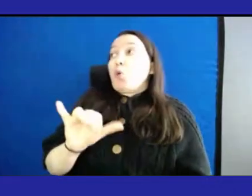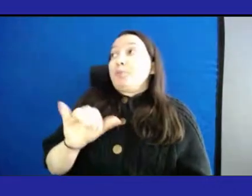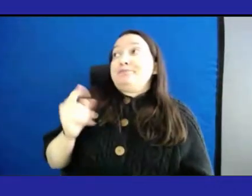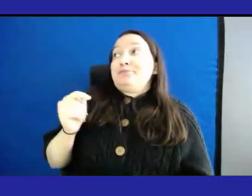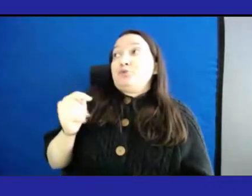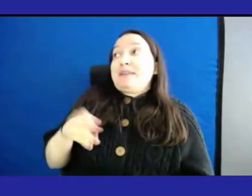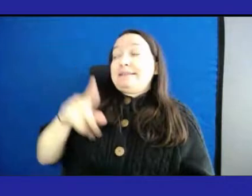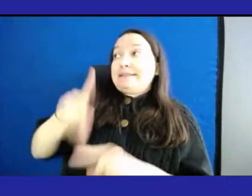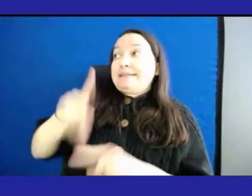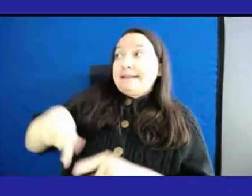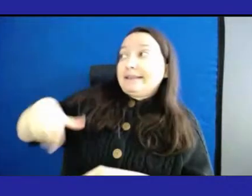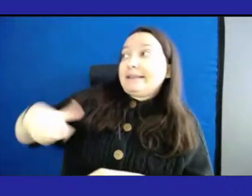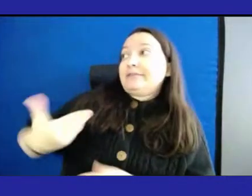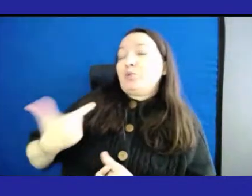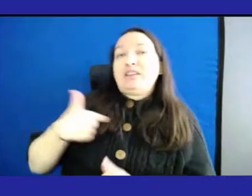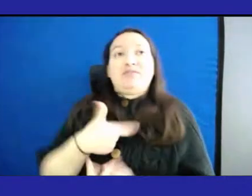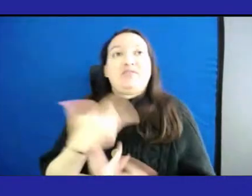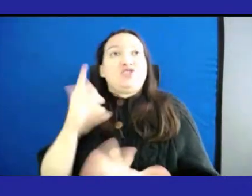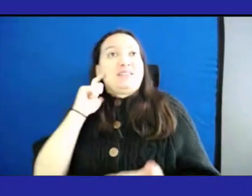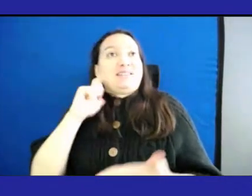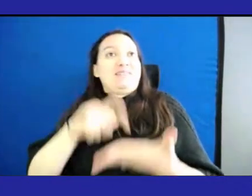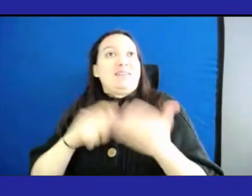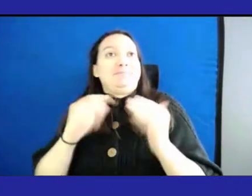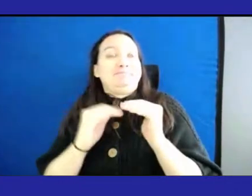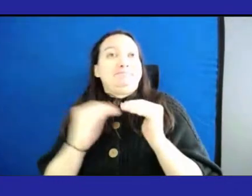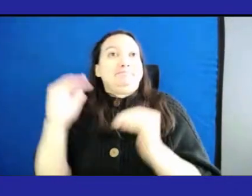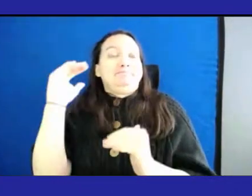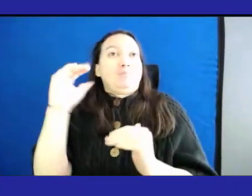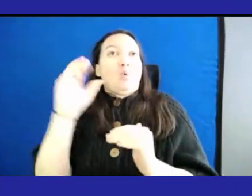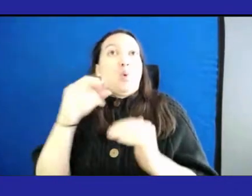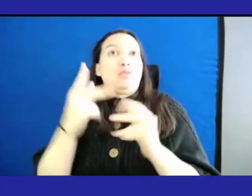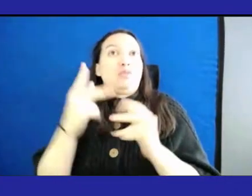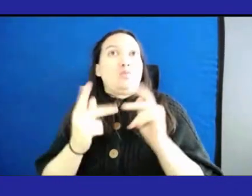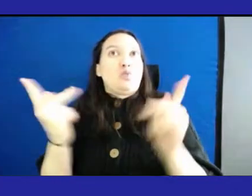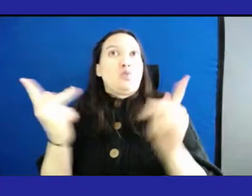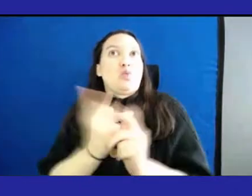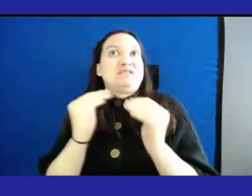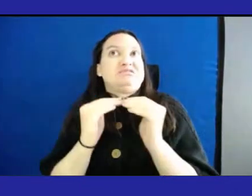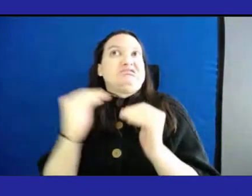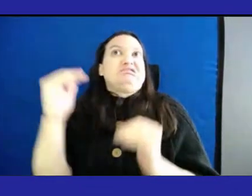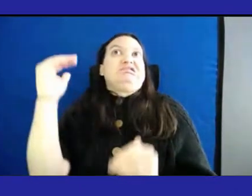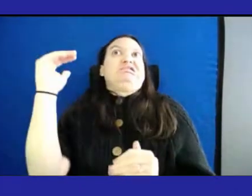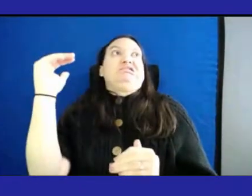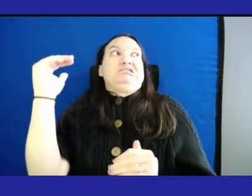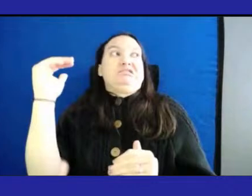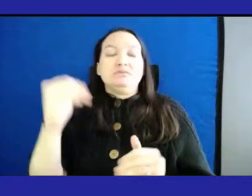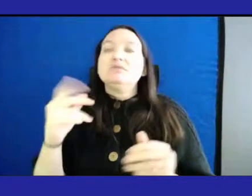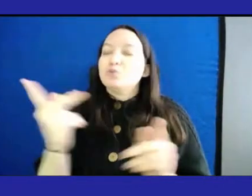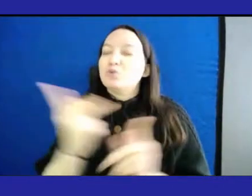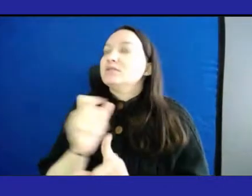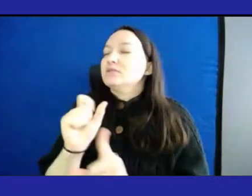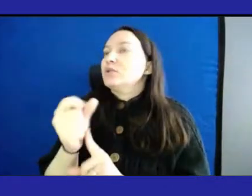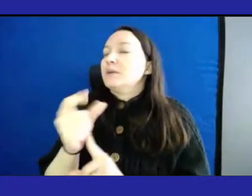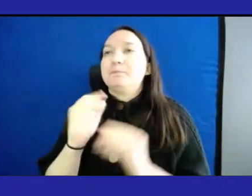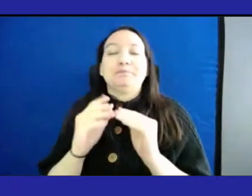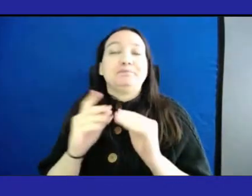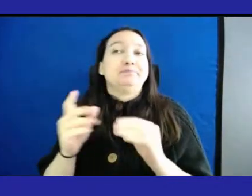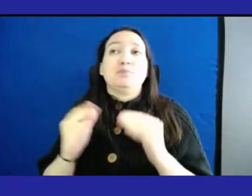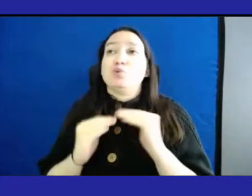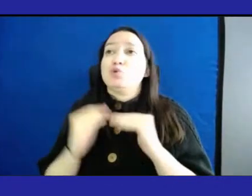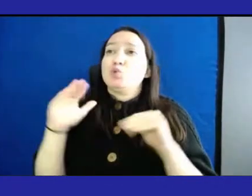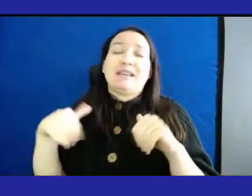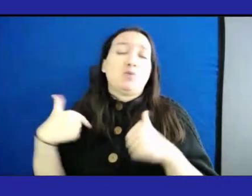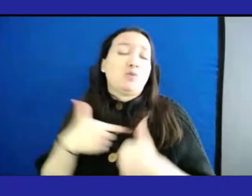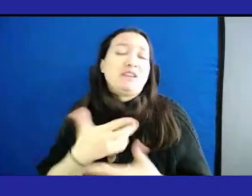we identified a disparity or a disparity got worse, even, that would be the worst case. But it's too late to do anything about it now. We want